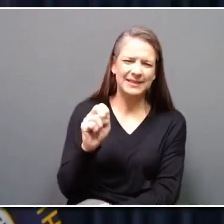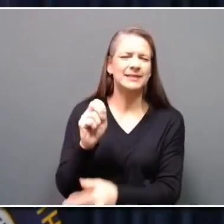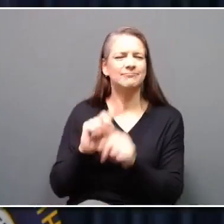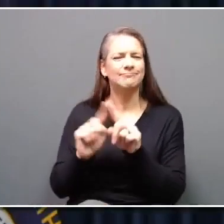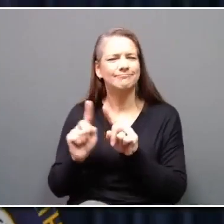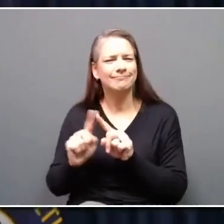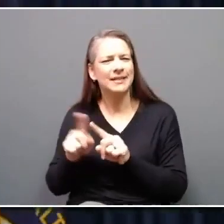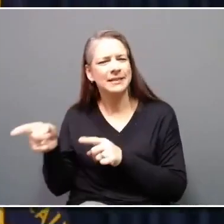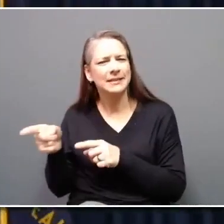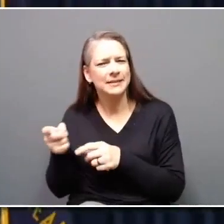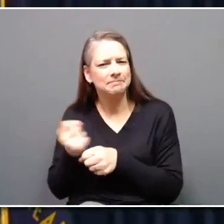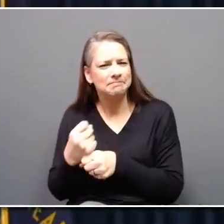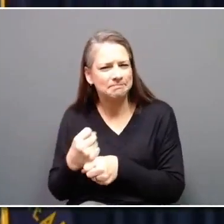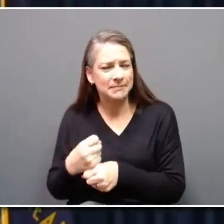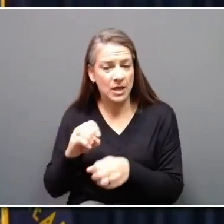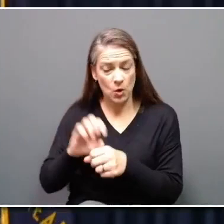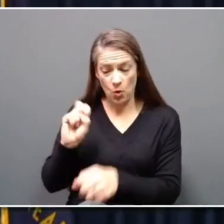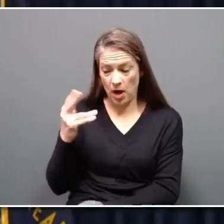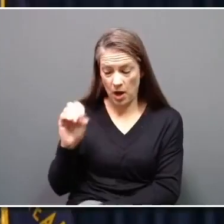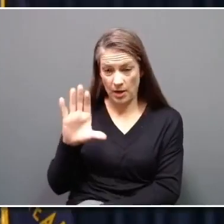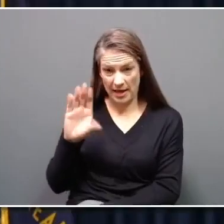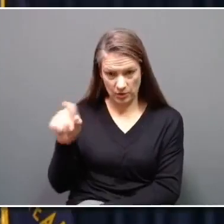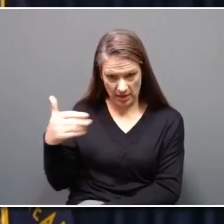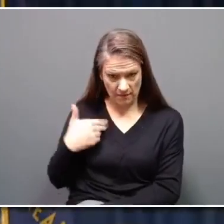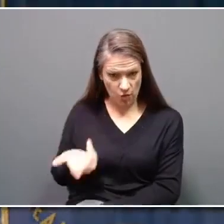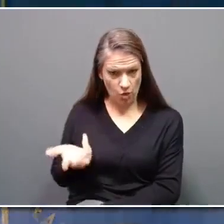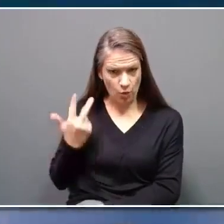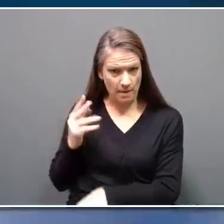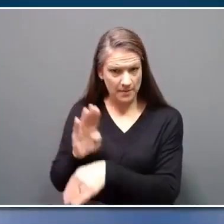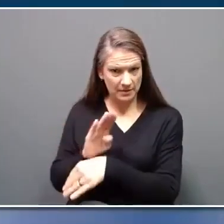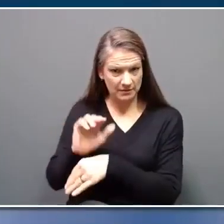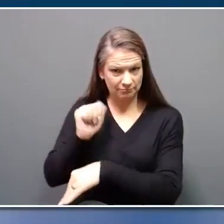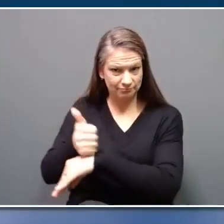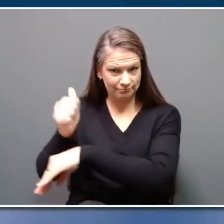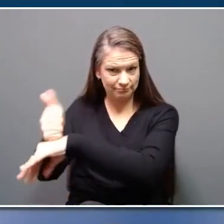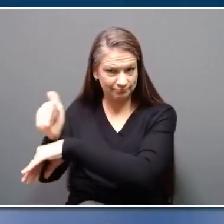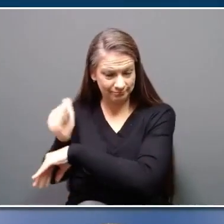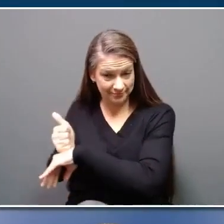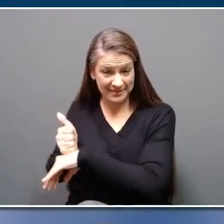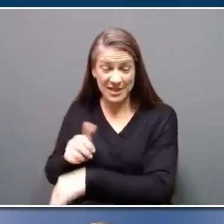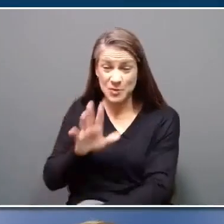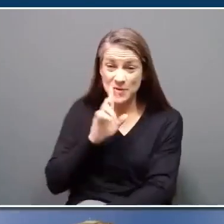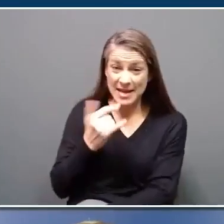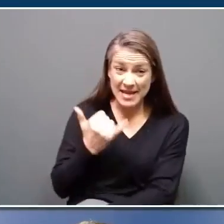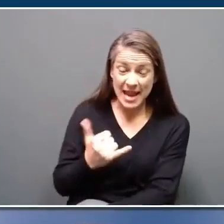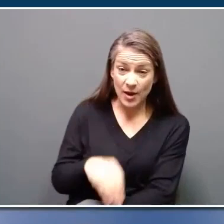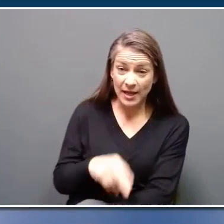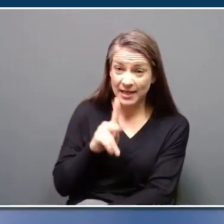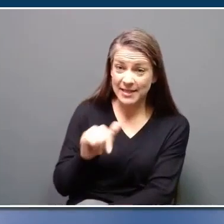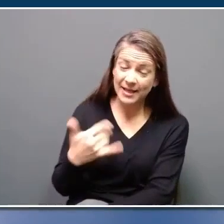in Ohio County. There's never been a better time to grow a business here in the Commonwealth, and I'd like to thank WPT for doing just